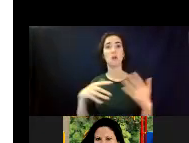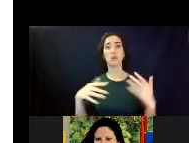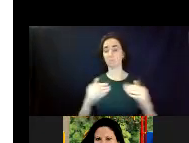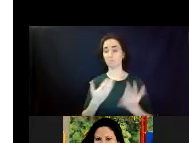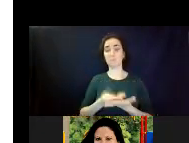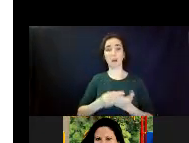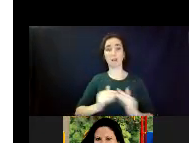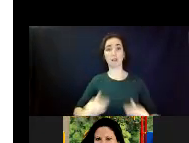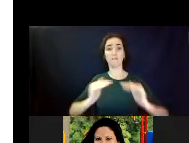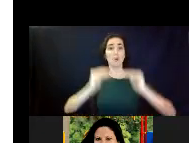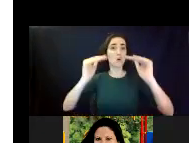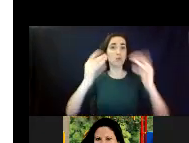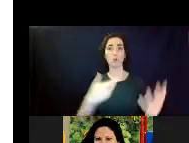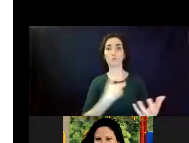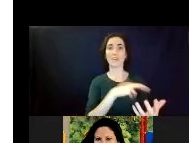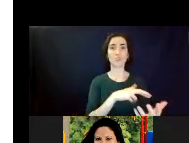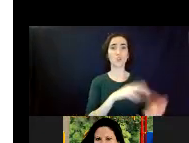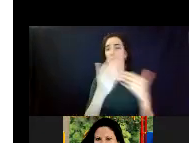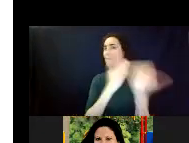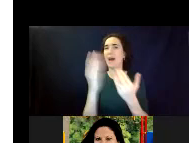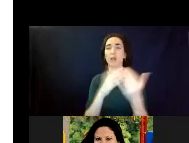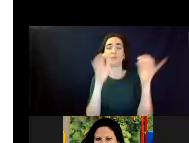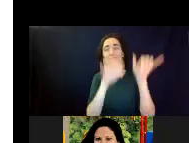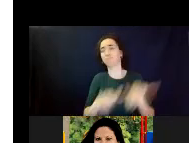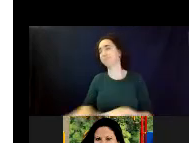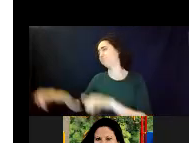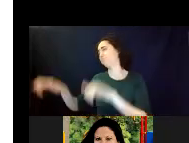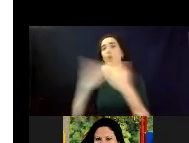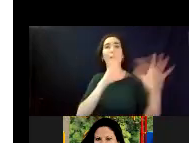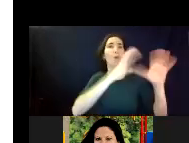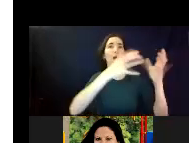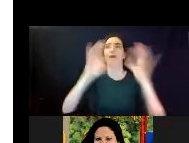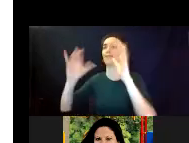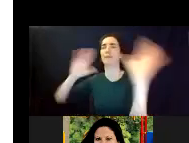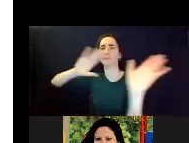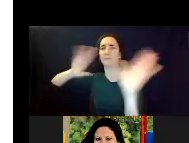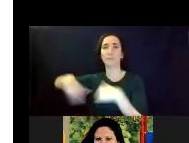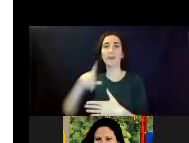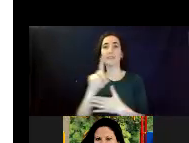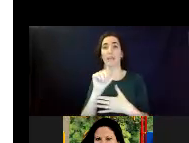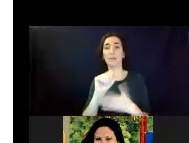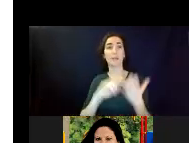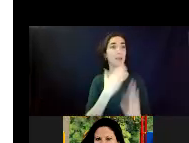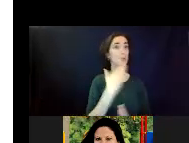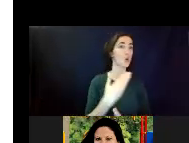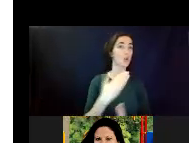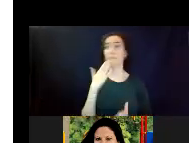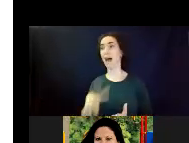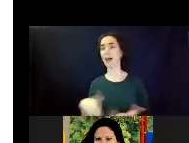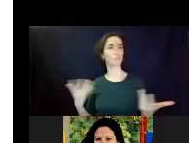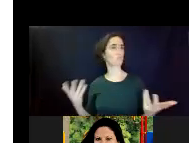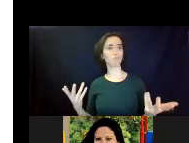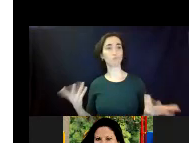status, religion, or any other category that we can create. Disability is not a good or a bad thing, it